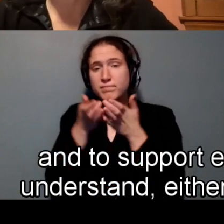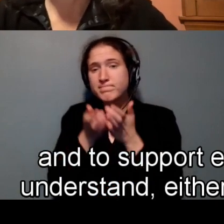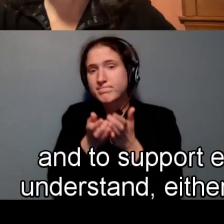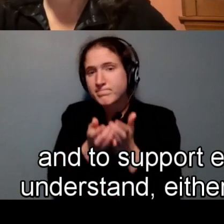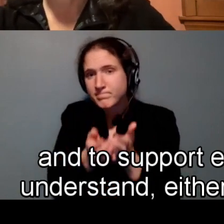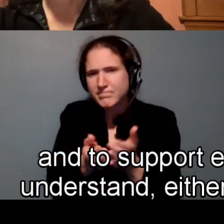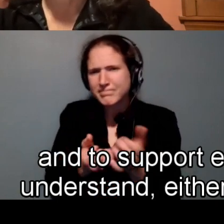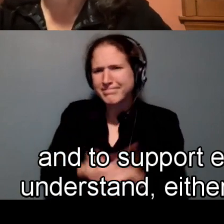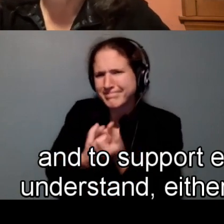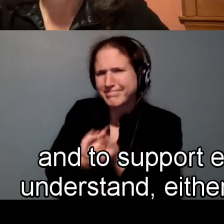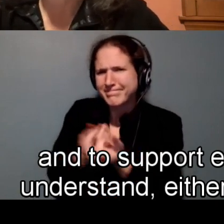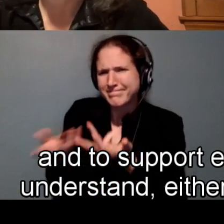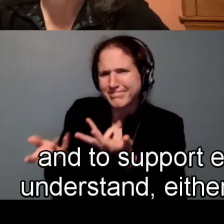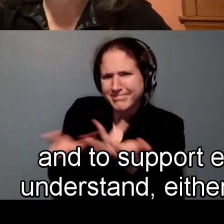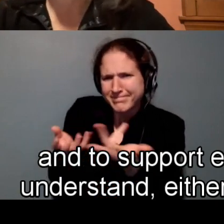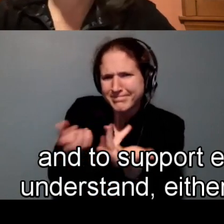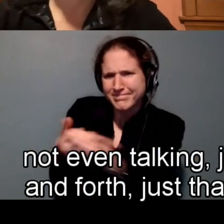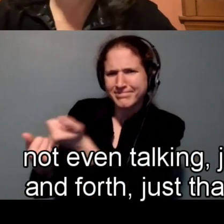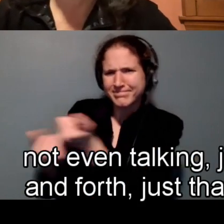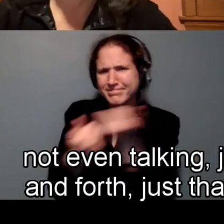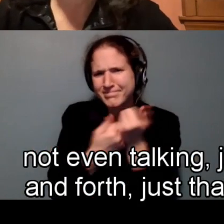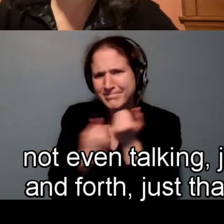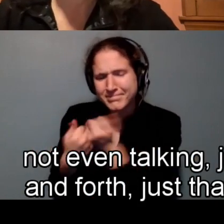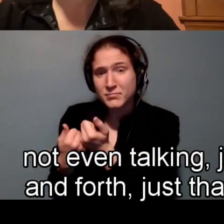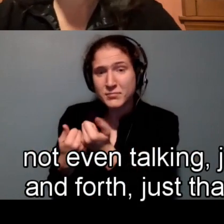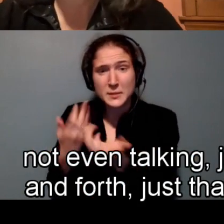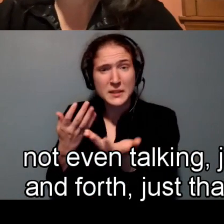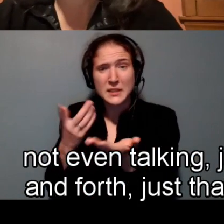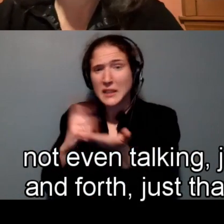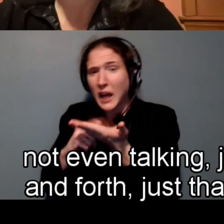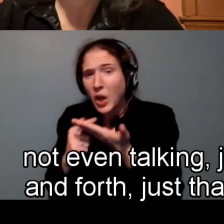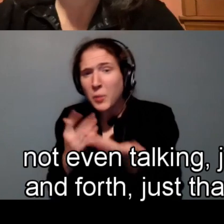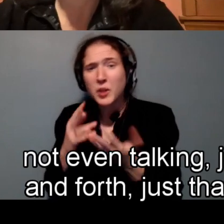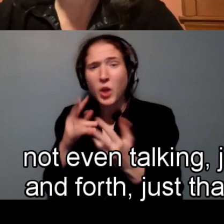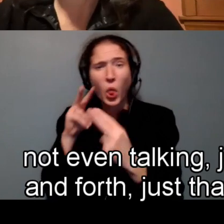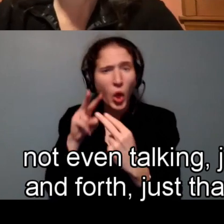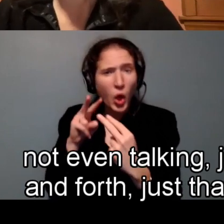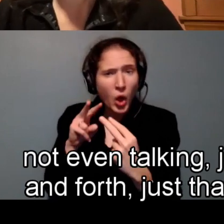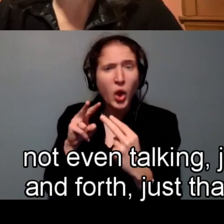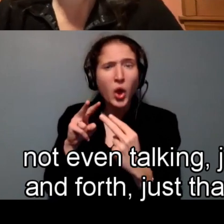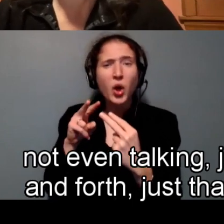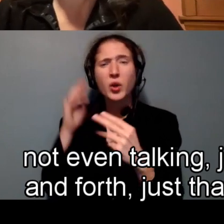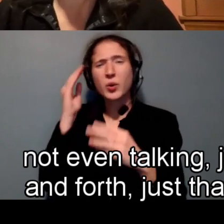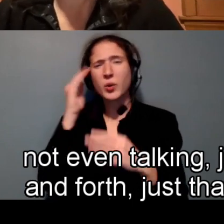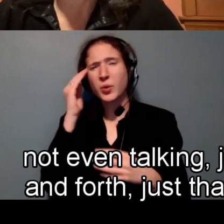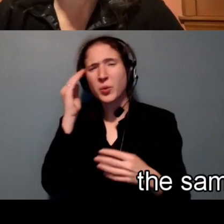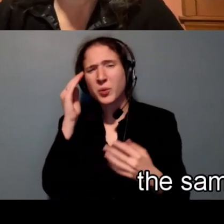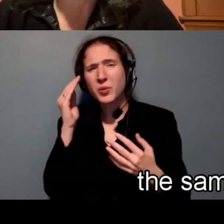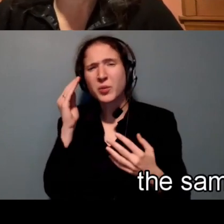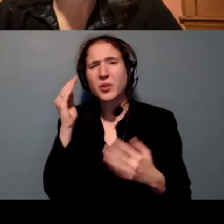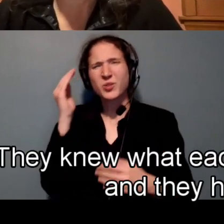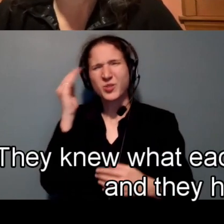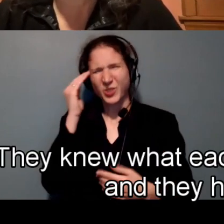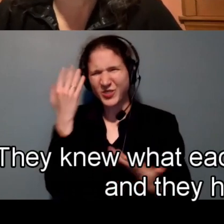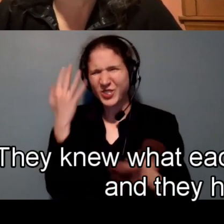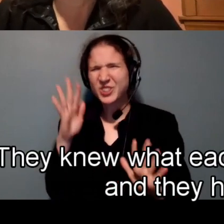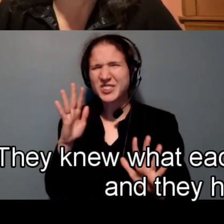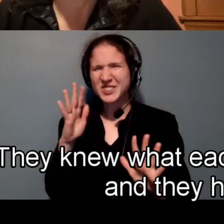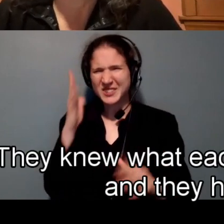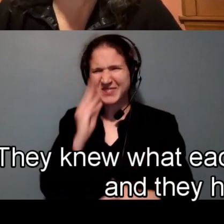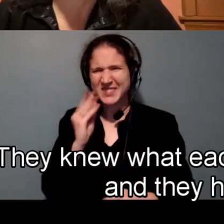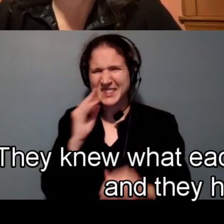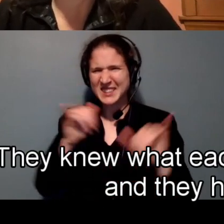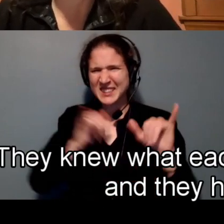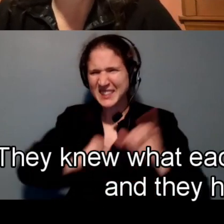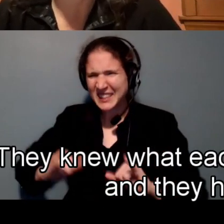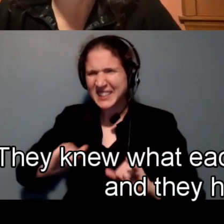understand, either verbally talking or not even talking, just like looks back and forth, they'd all been in the same place. They knew what each had